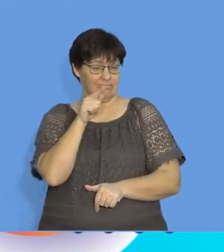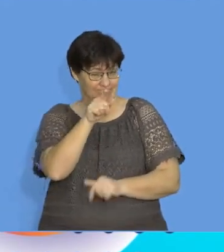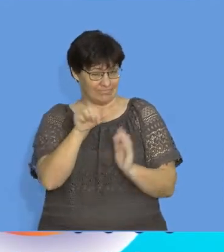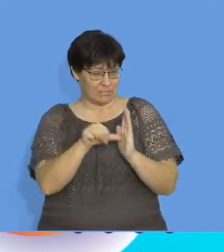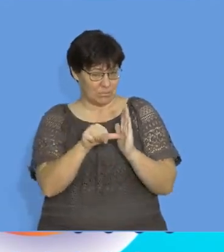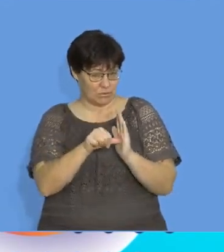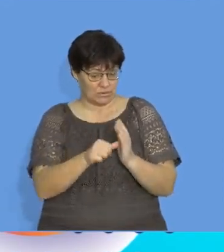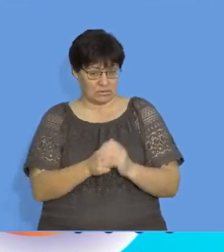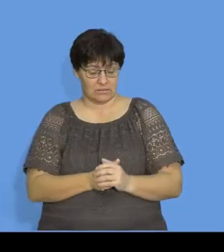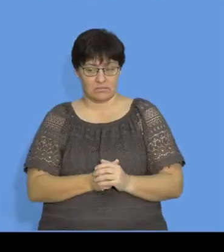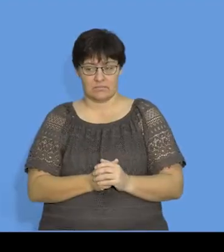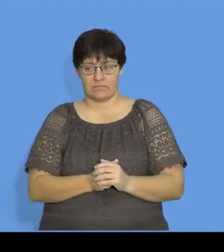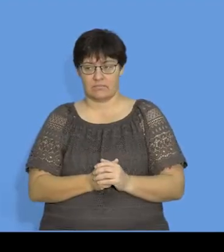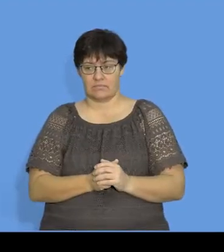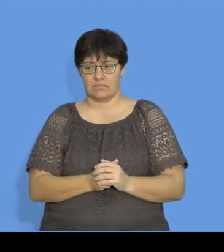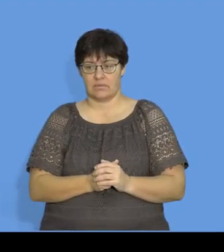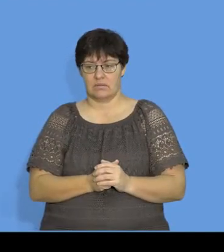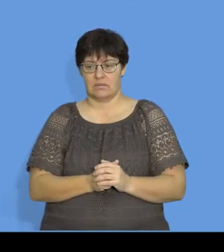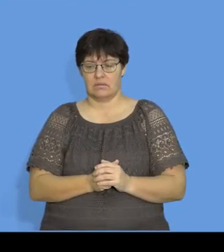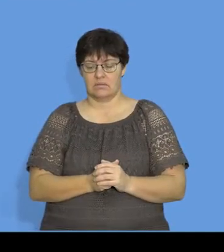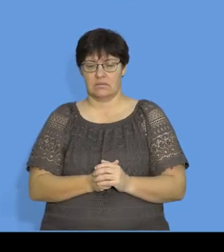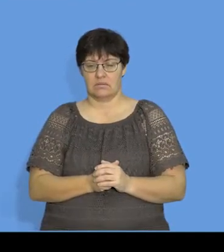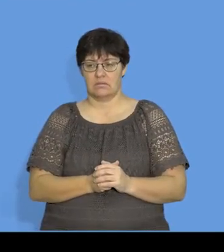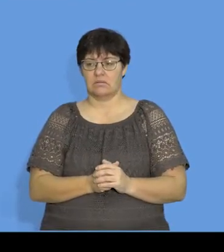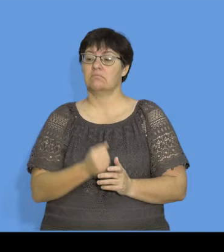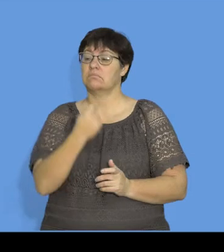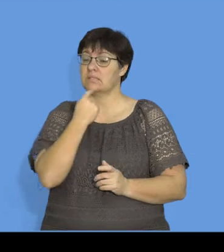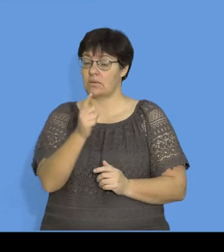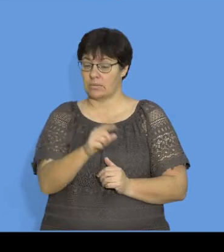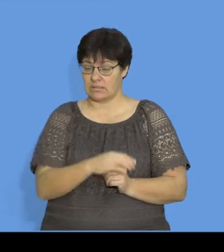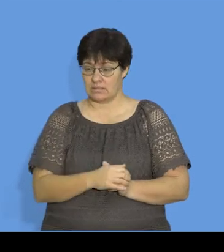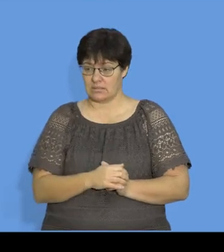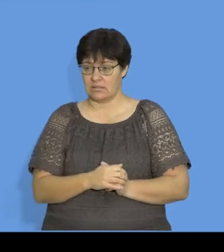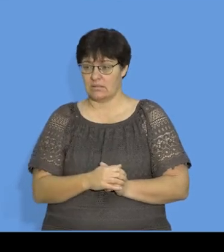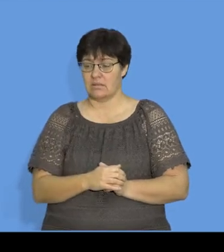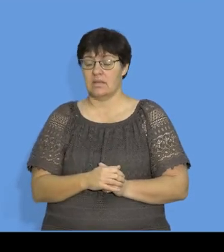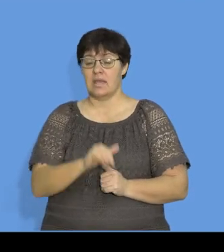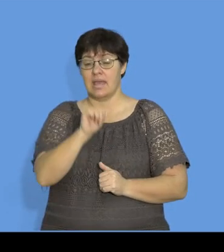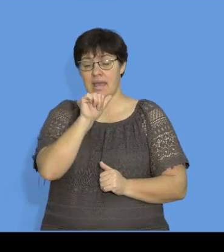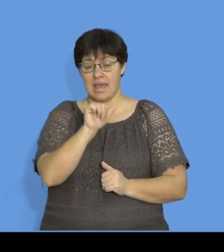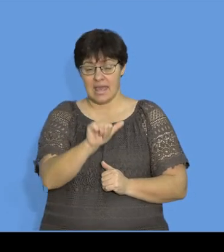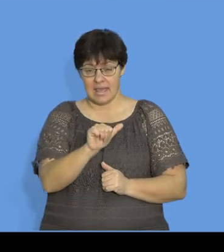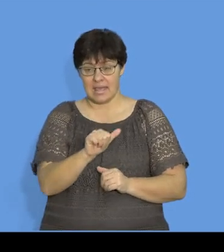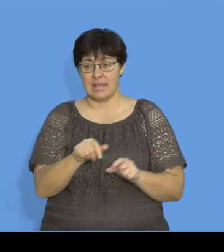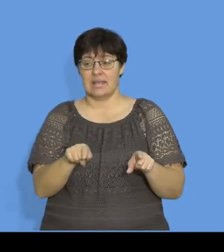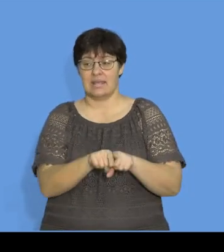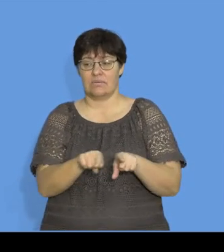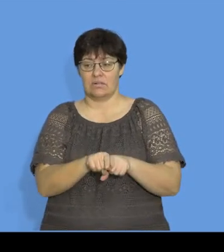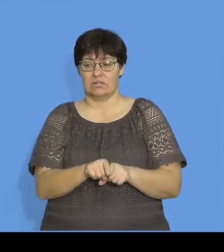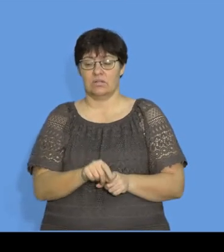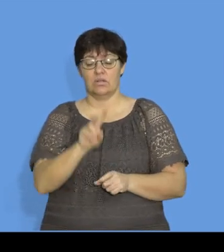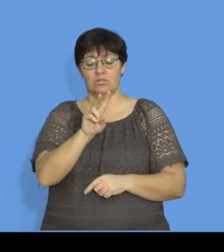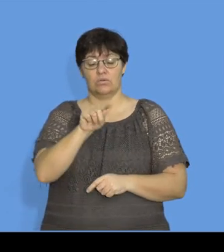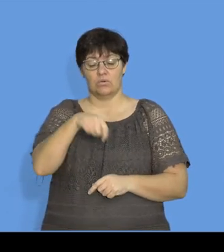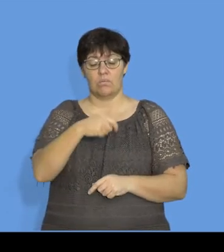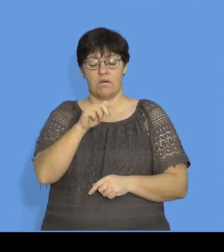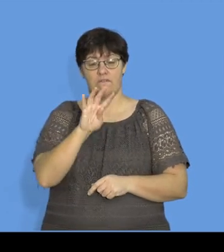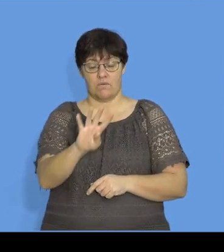That's very important here. I now need to say my acceleration